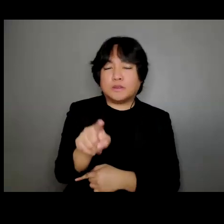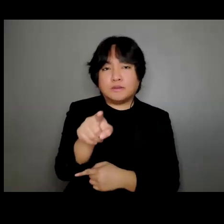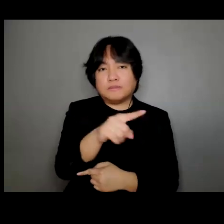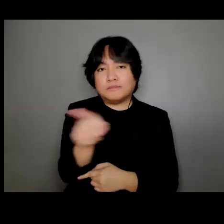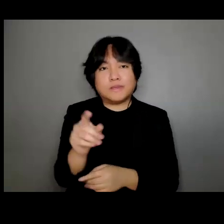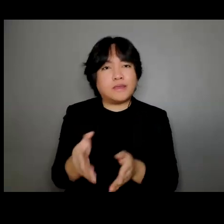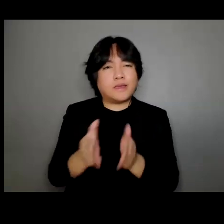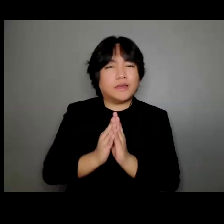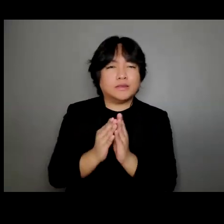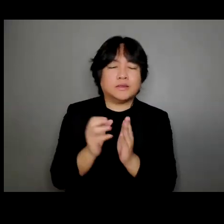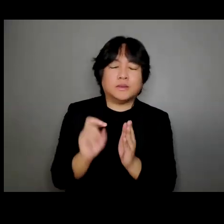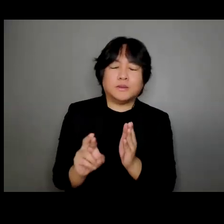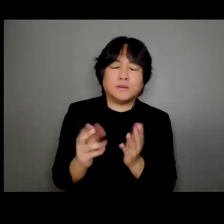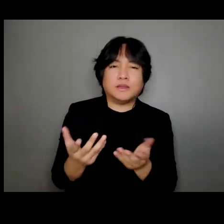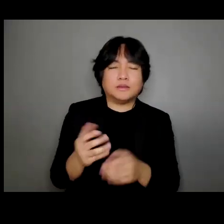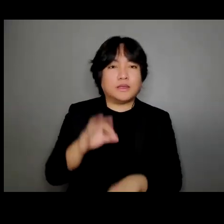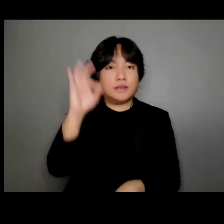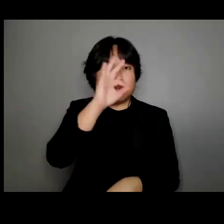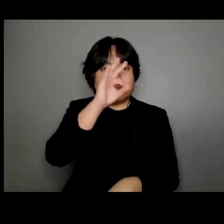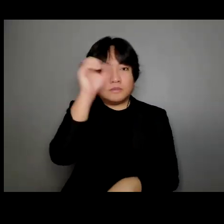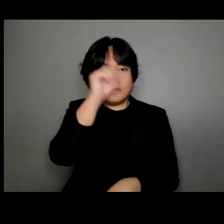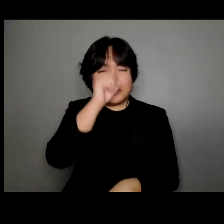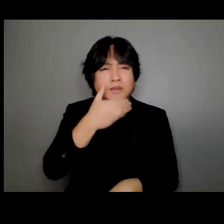is, as a Filipino scholar,